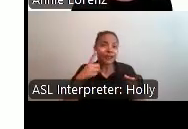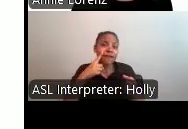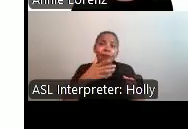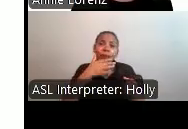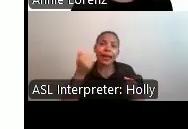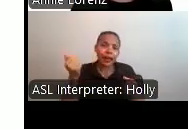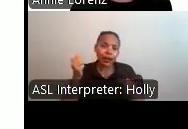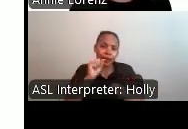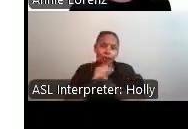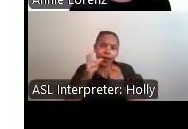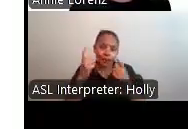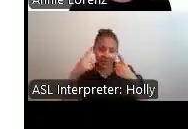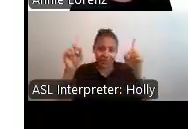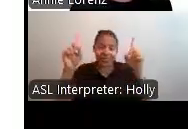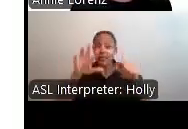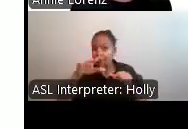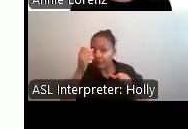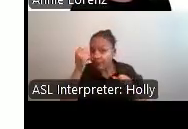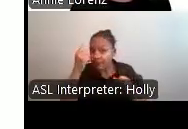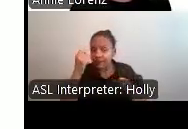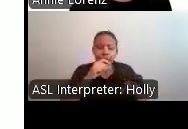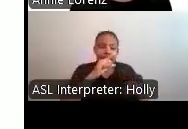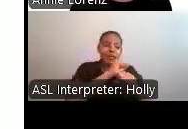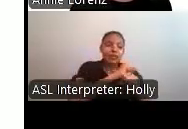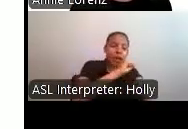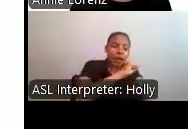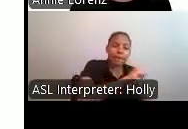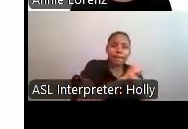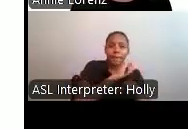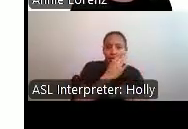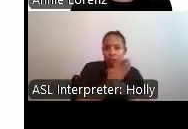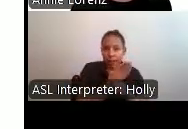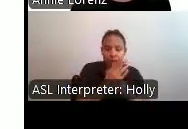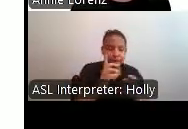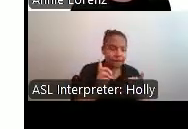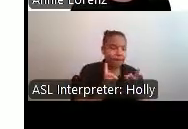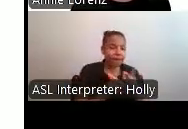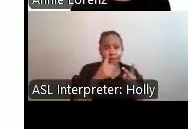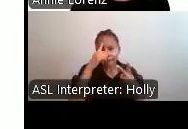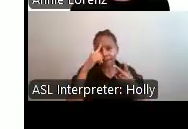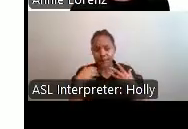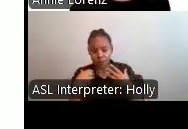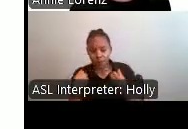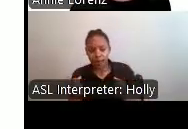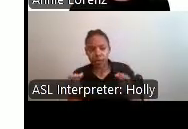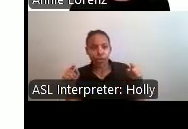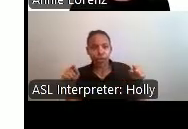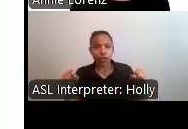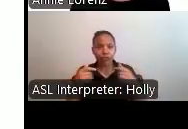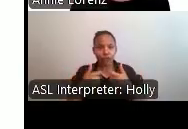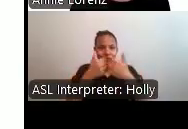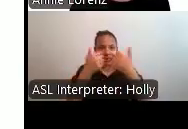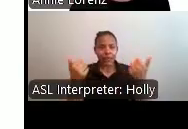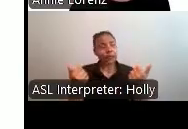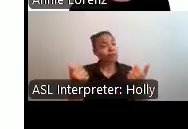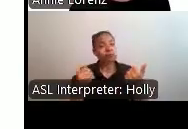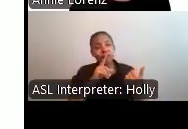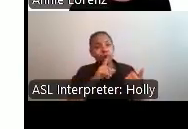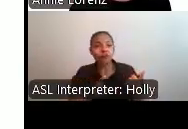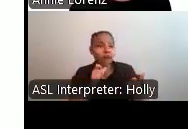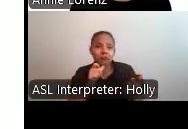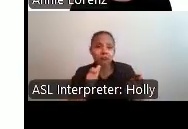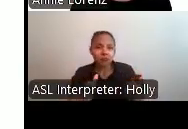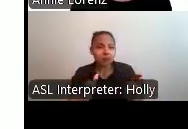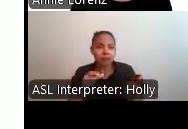health is not separate from employment. It's a key factor in whether someone can prepare for, obtain, and keep a job.